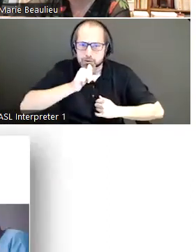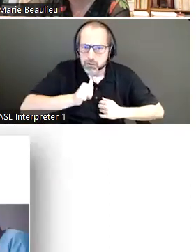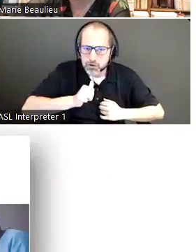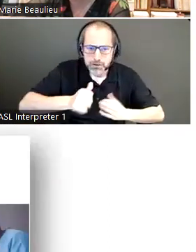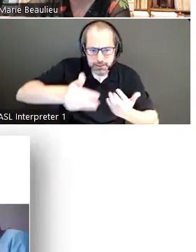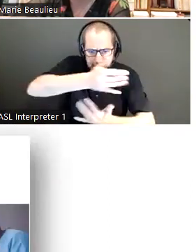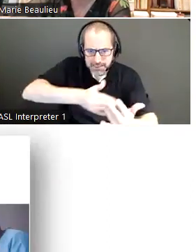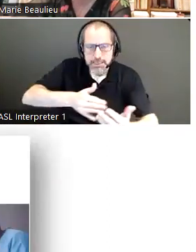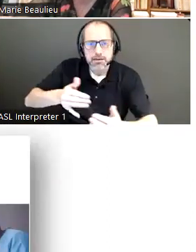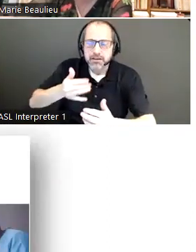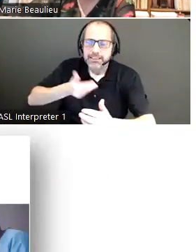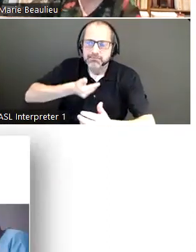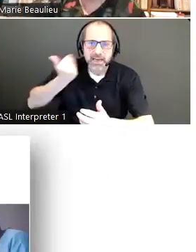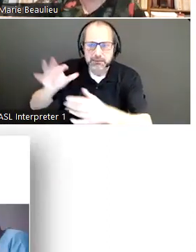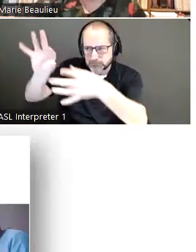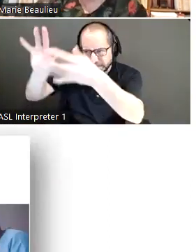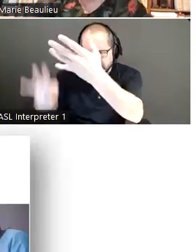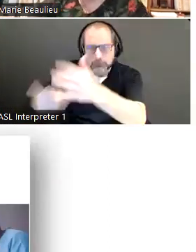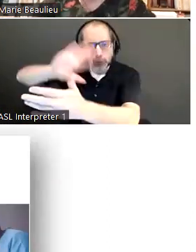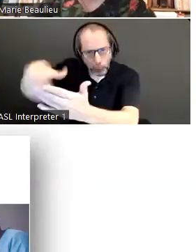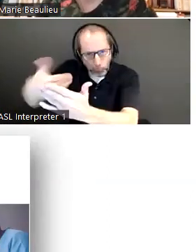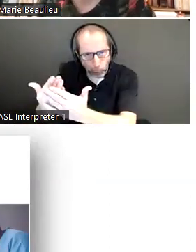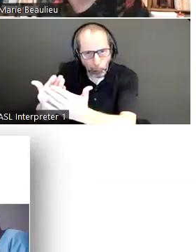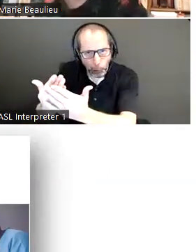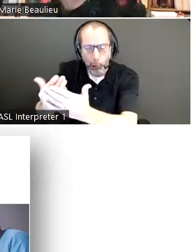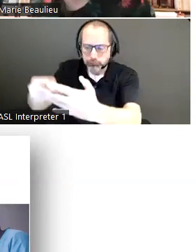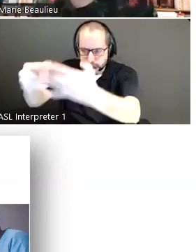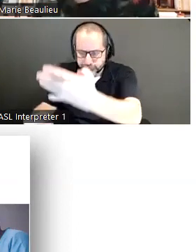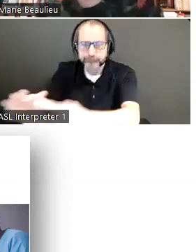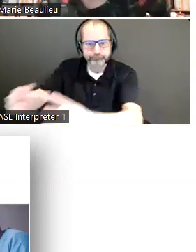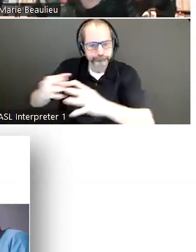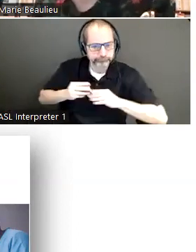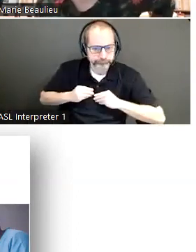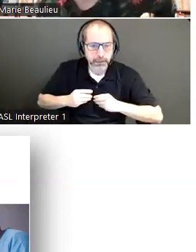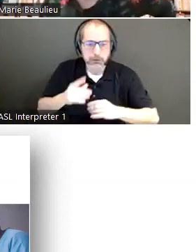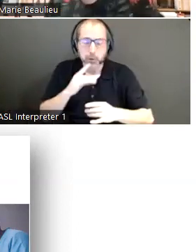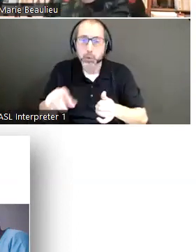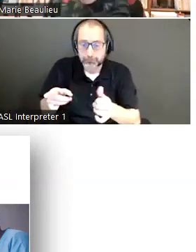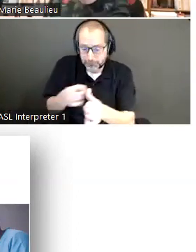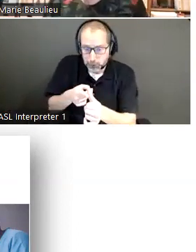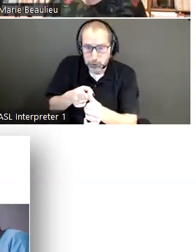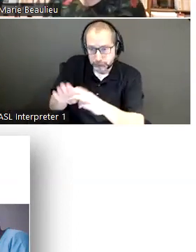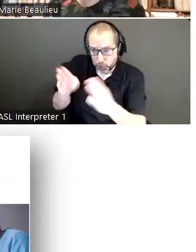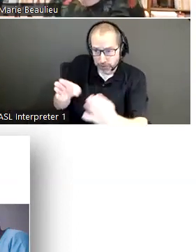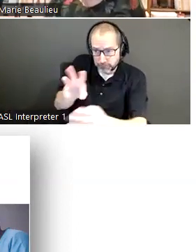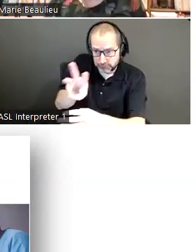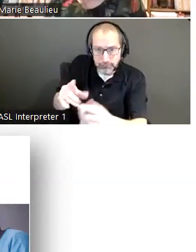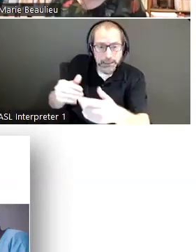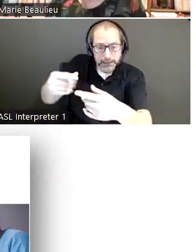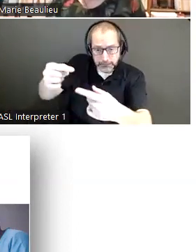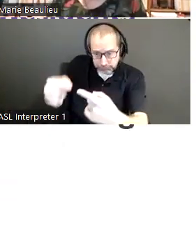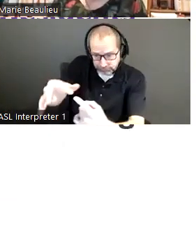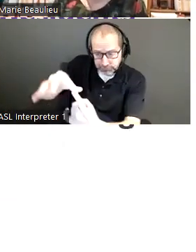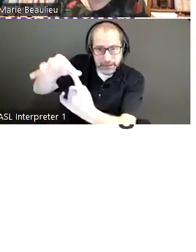implemented. So once the first document is consulted, residences are guided towards the implementation of one